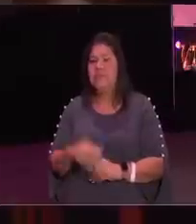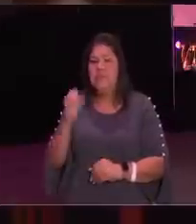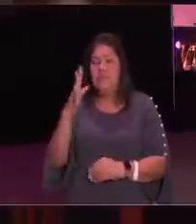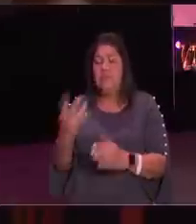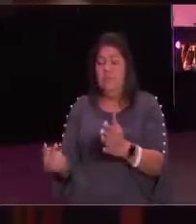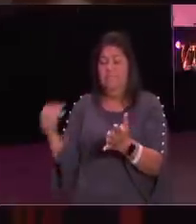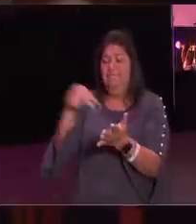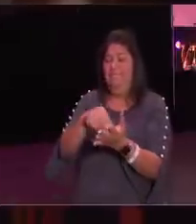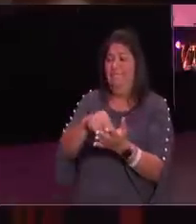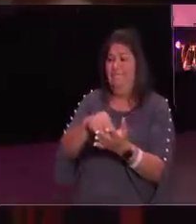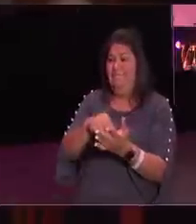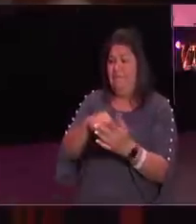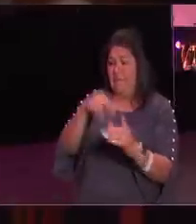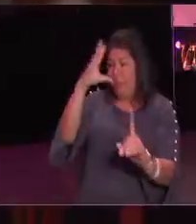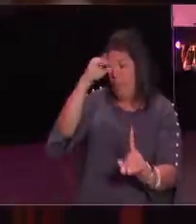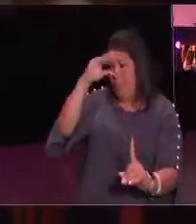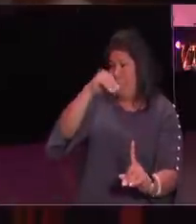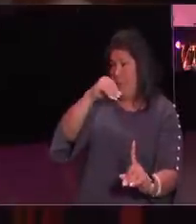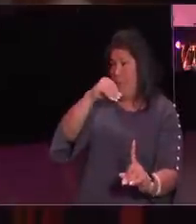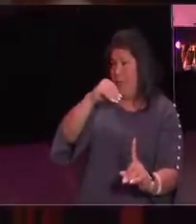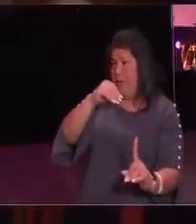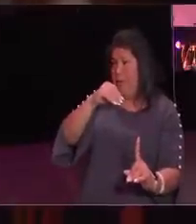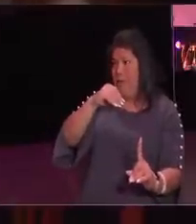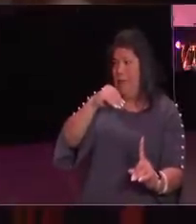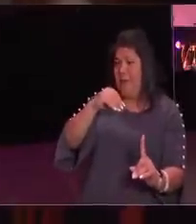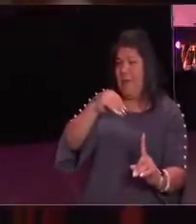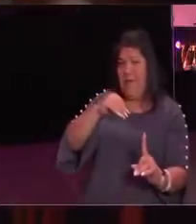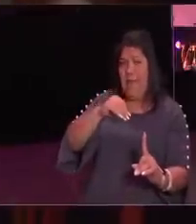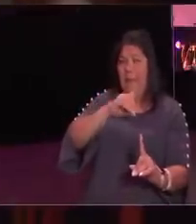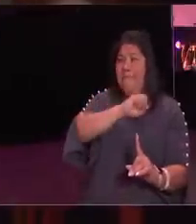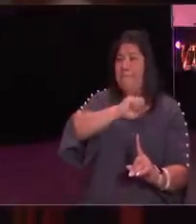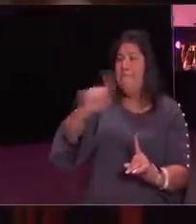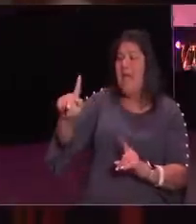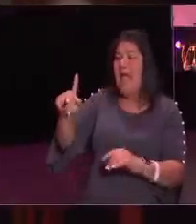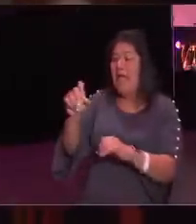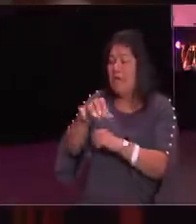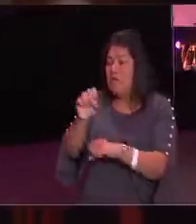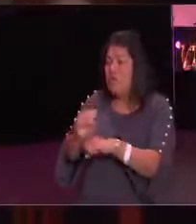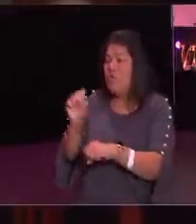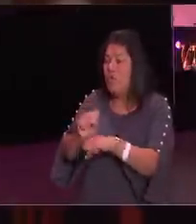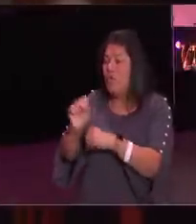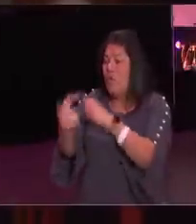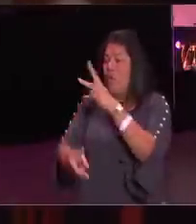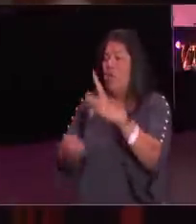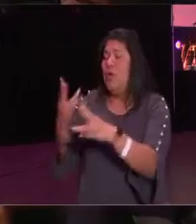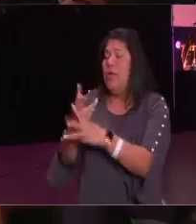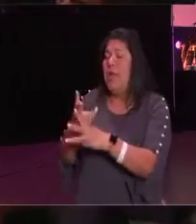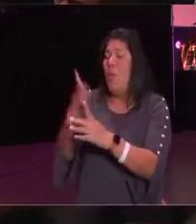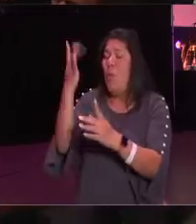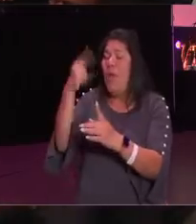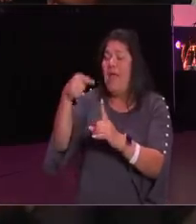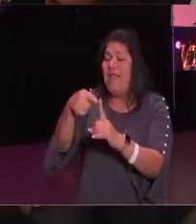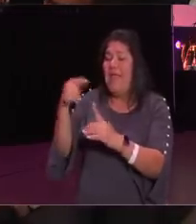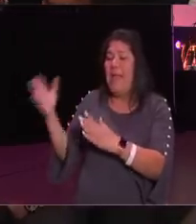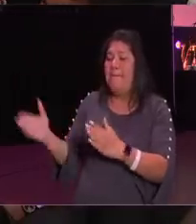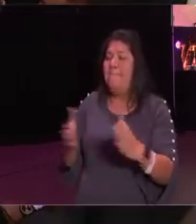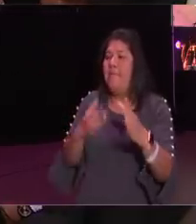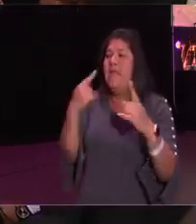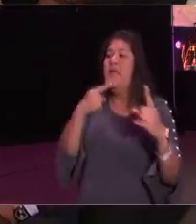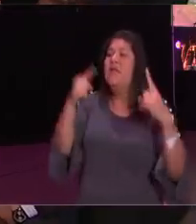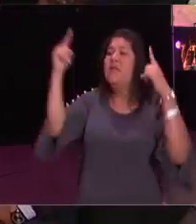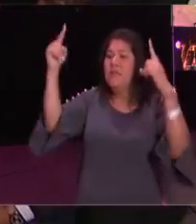God resurrected this young man and returned him to the field because he had a purpose